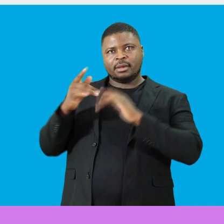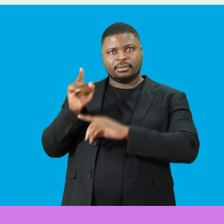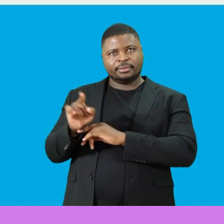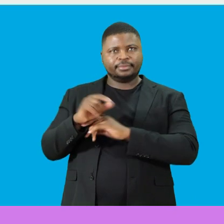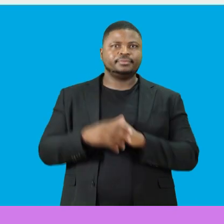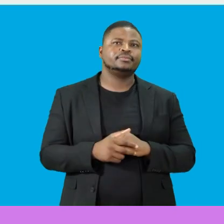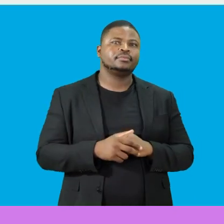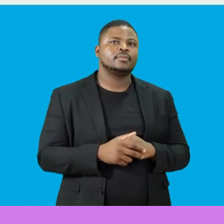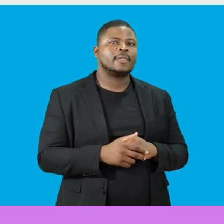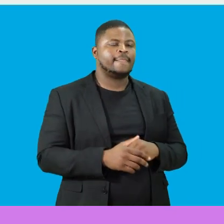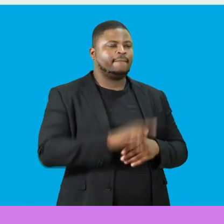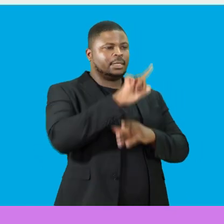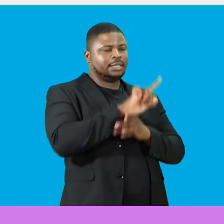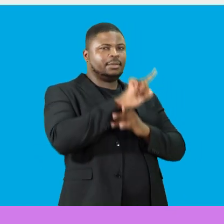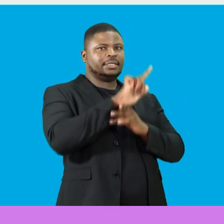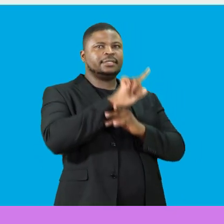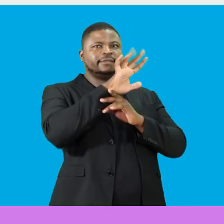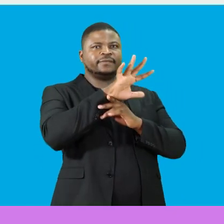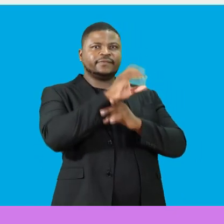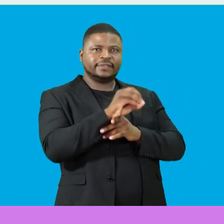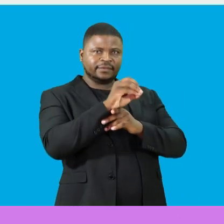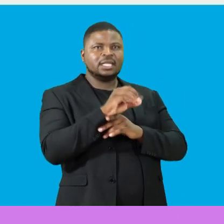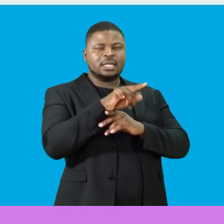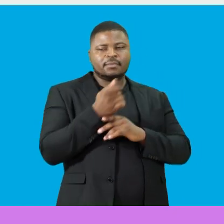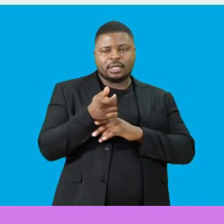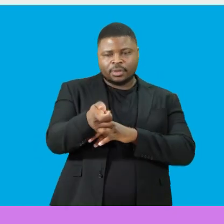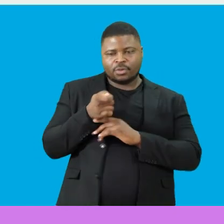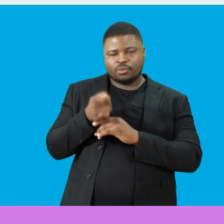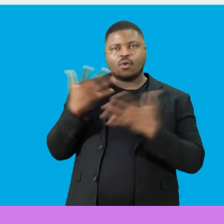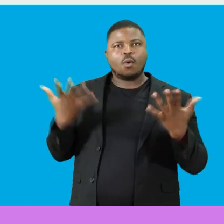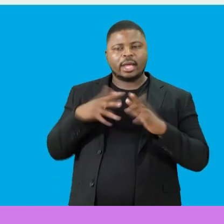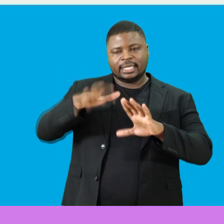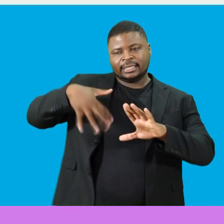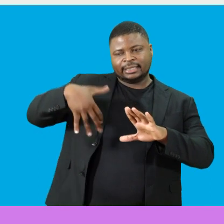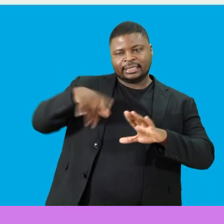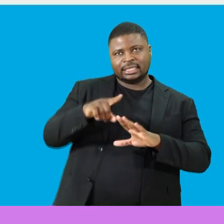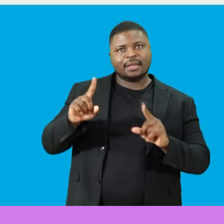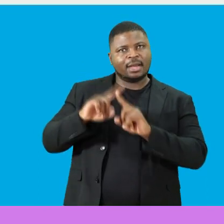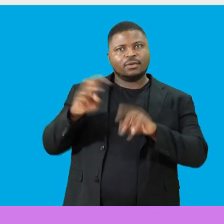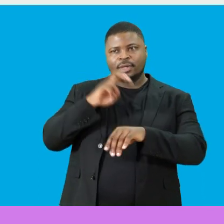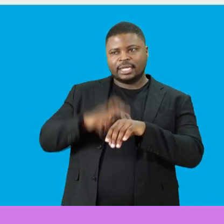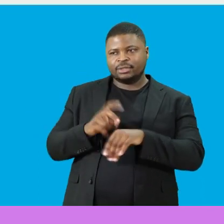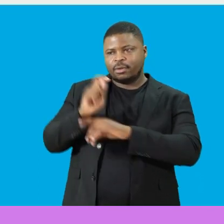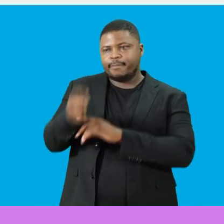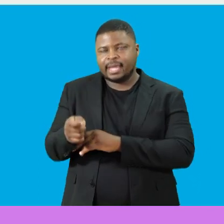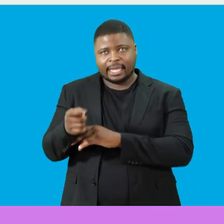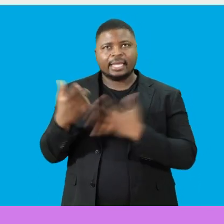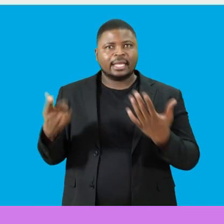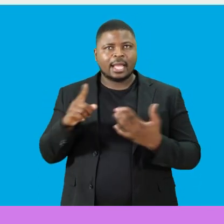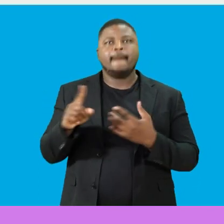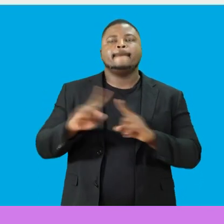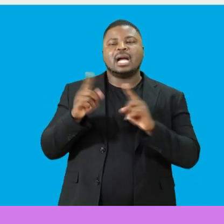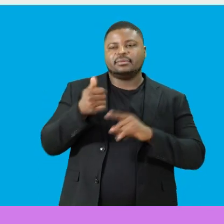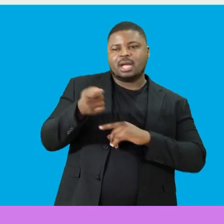fee for a 750 cash withdrawal at a till point without a purchase. We are given the till point